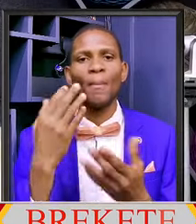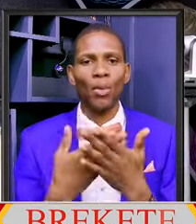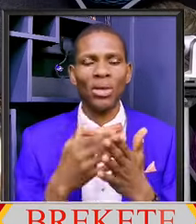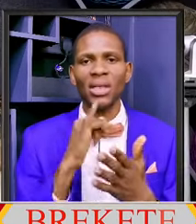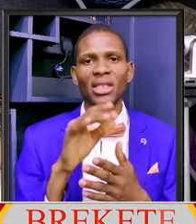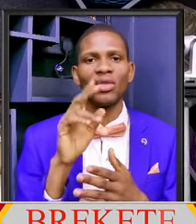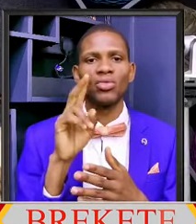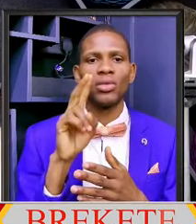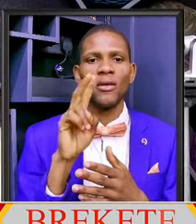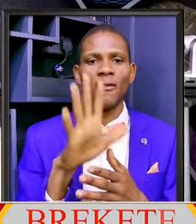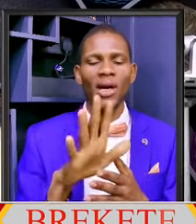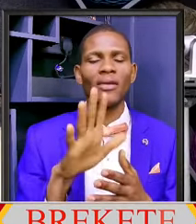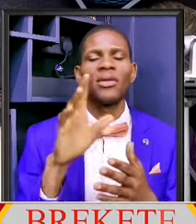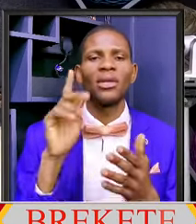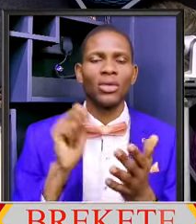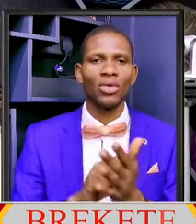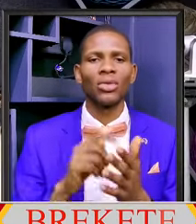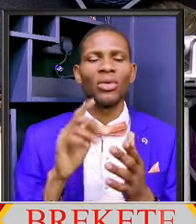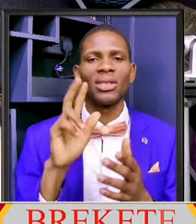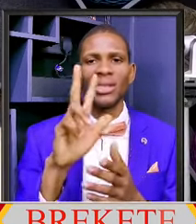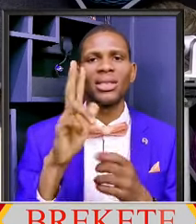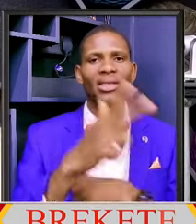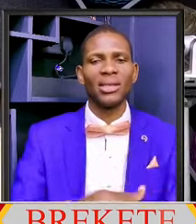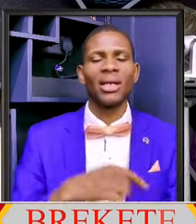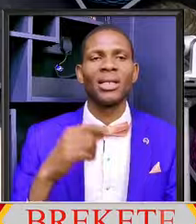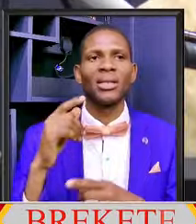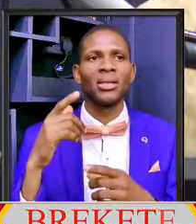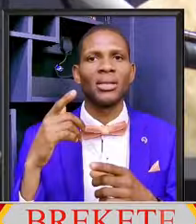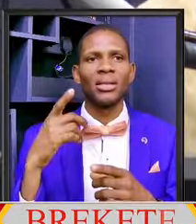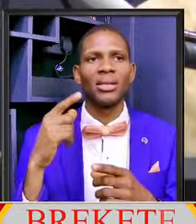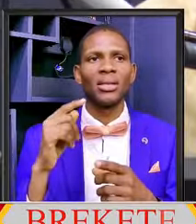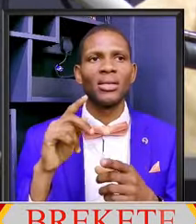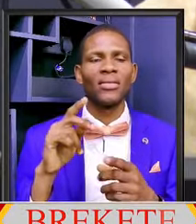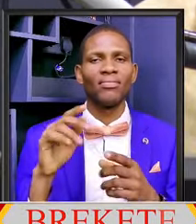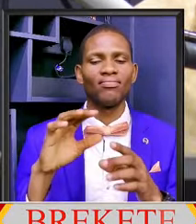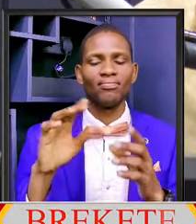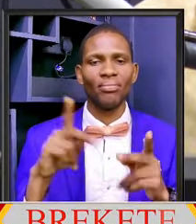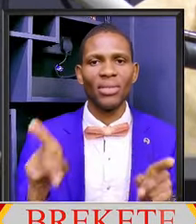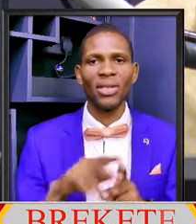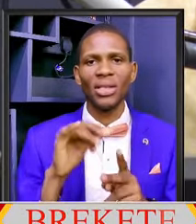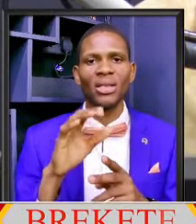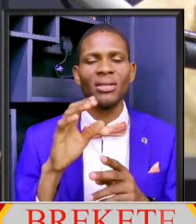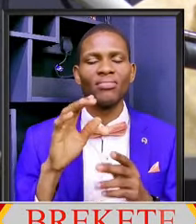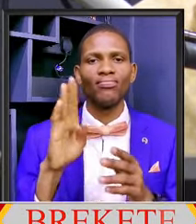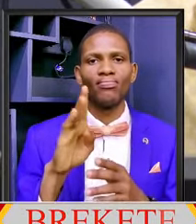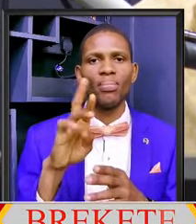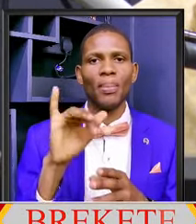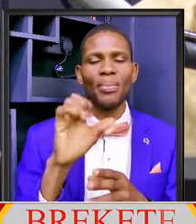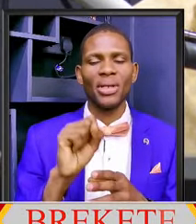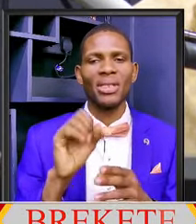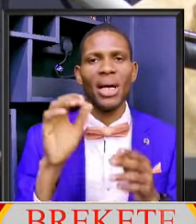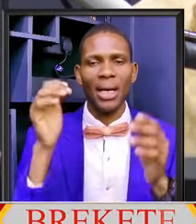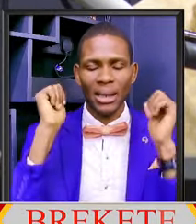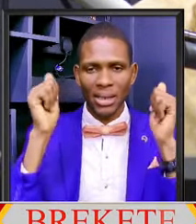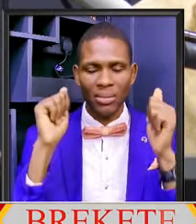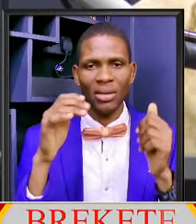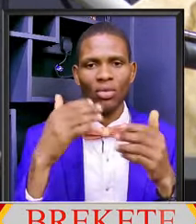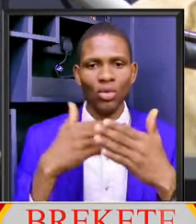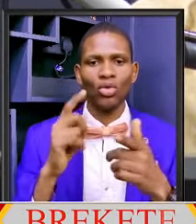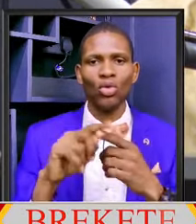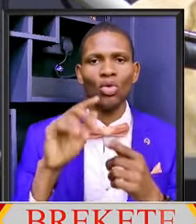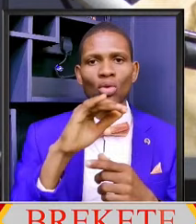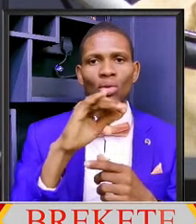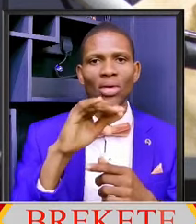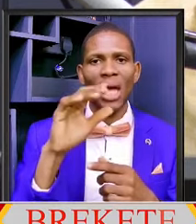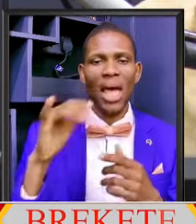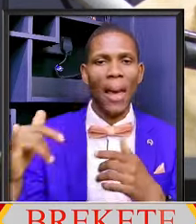many days? Na 3 days, my ordinary president. Okay. And the venue na Briggs Academy where they close to Airport Junction for Jabi, Abuja. Mm. And we